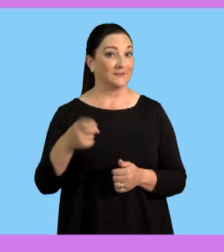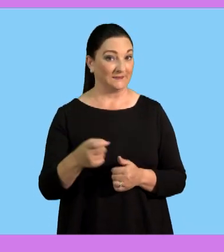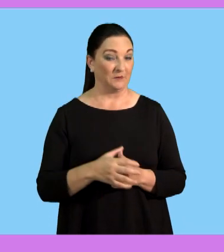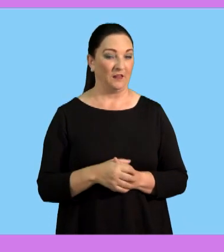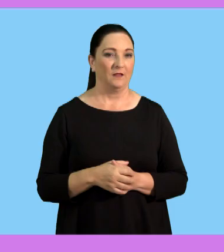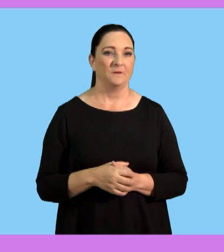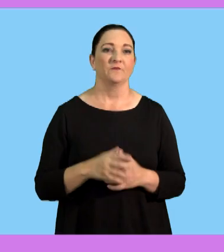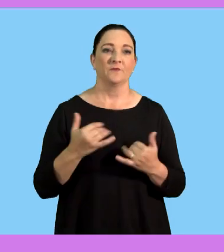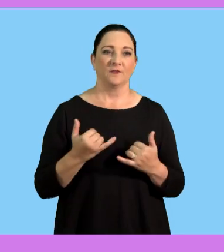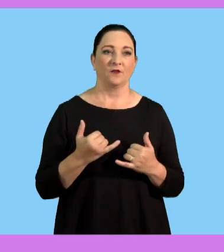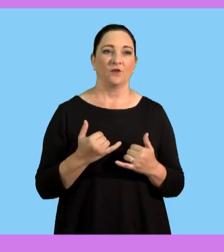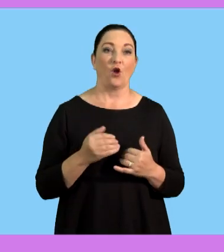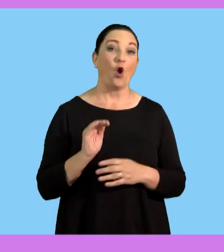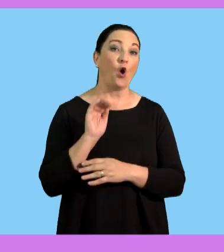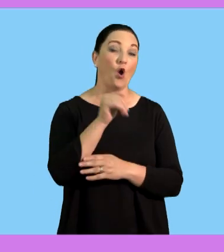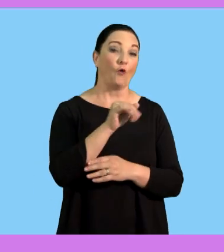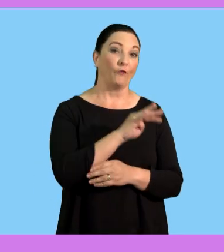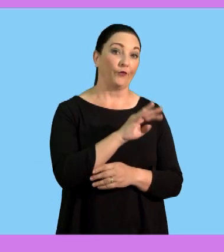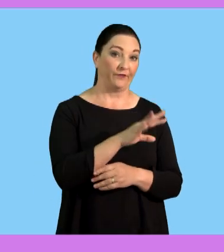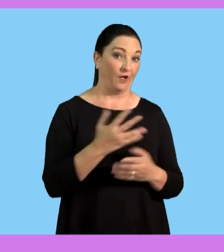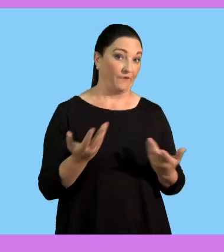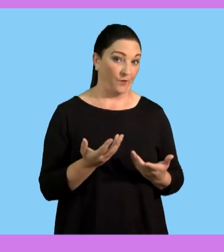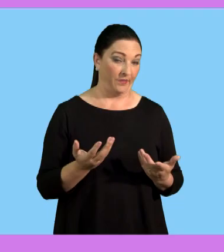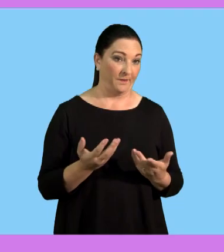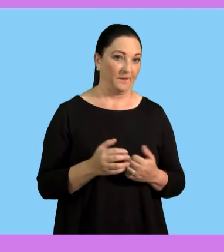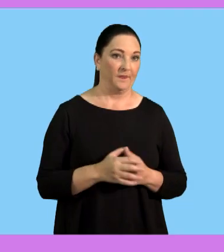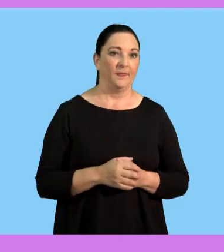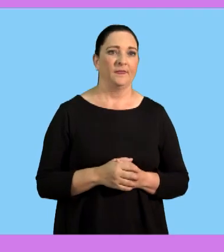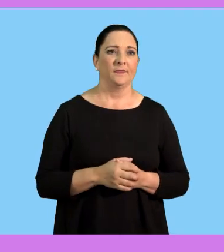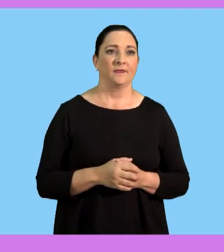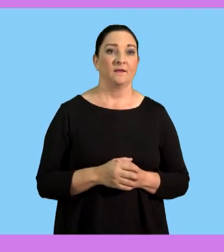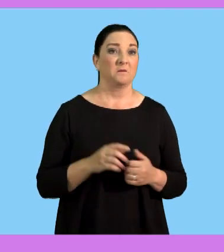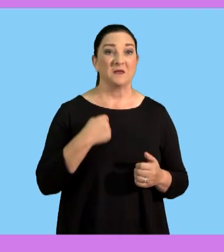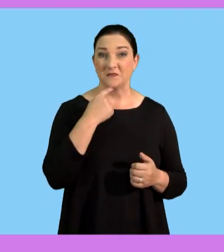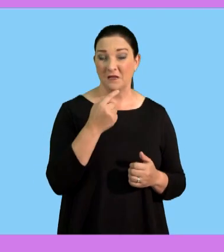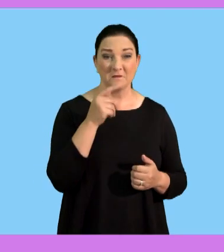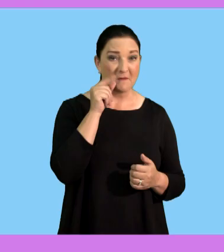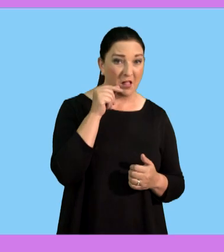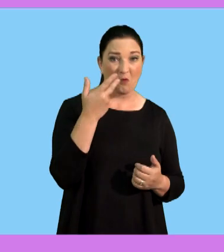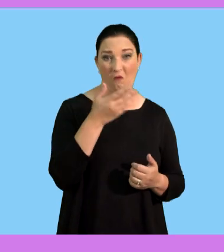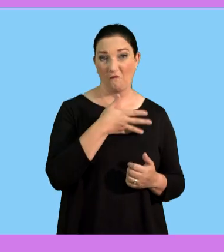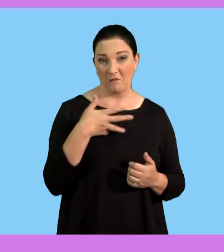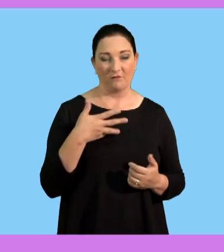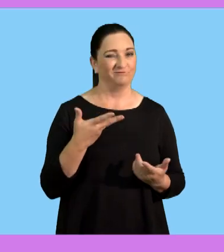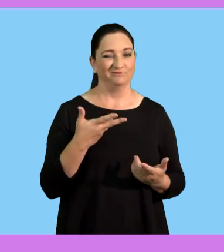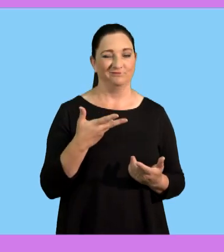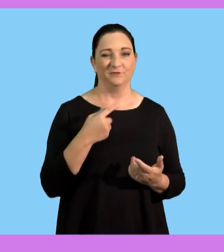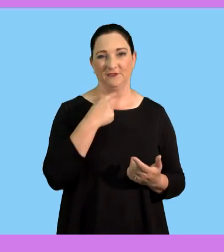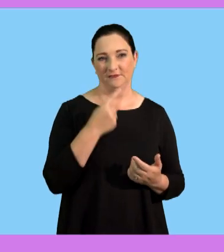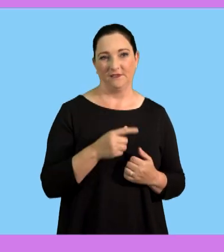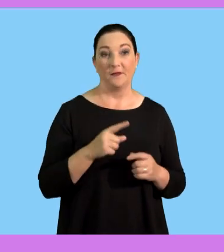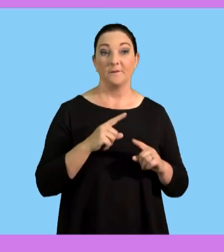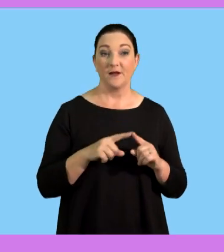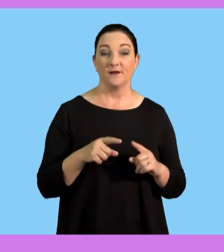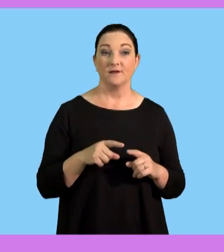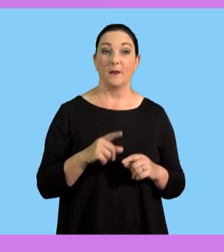decimal. It should be over 45. So here's our over 45, right? And we didn't specify whether it's a male or female,